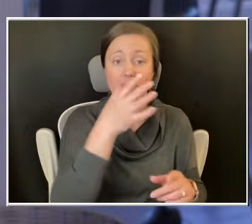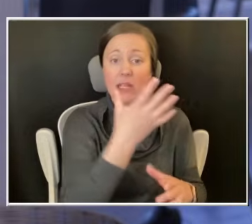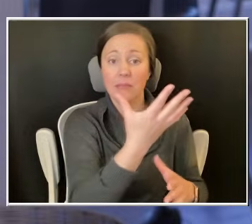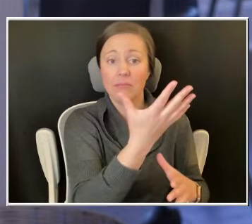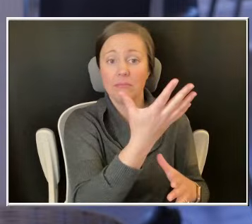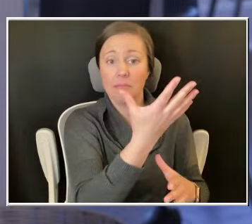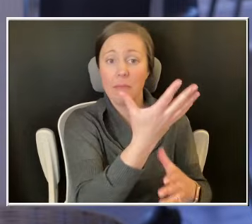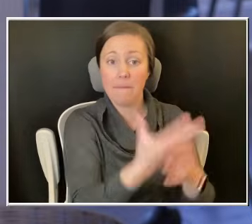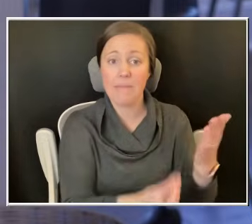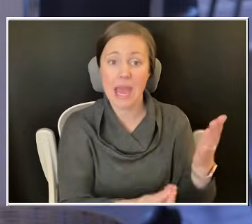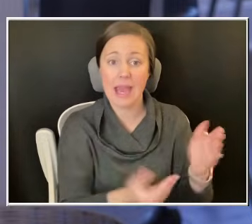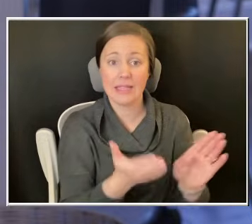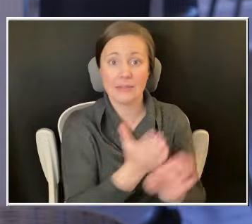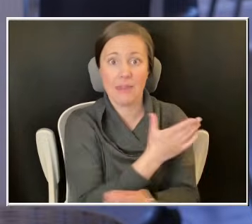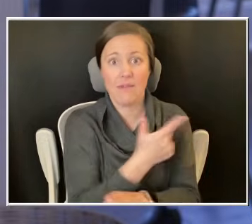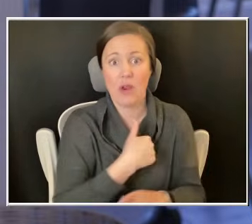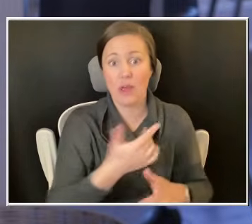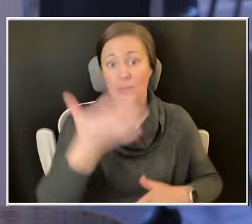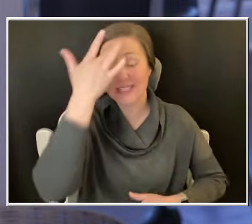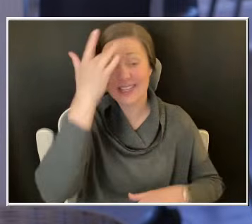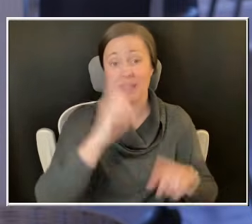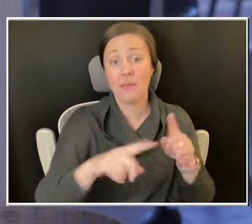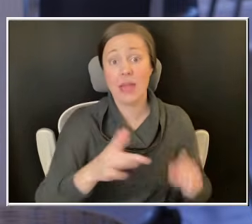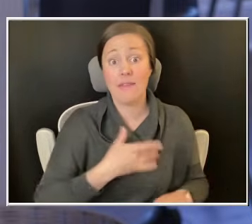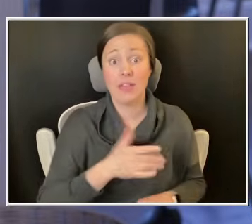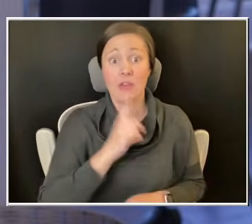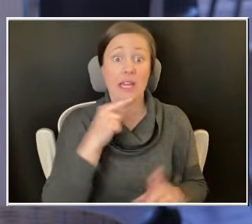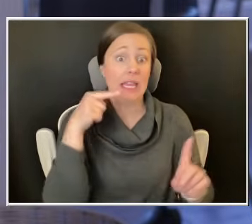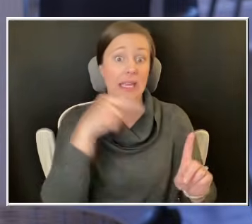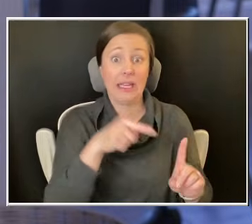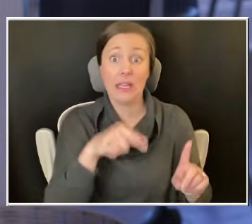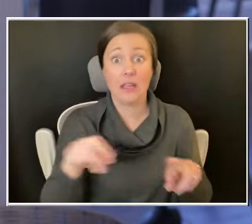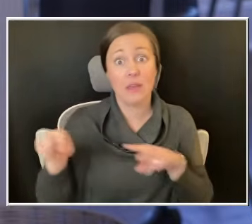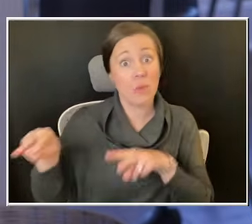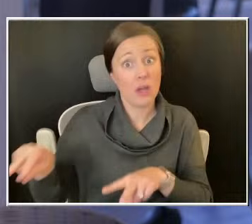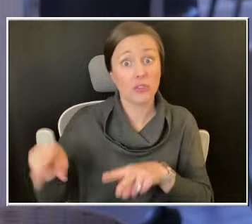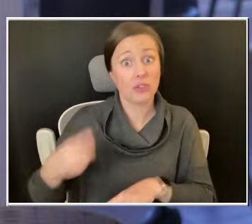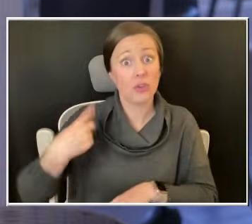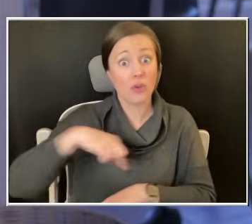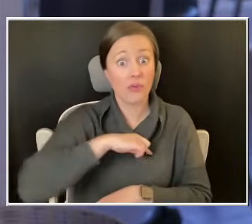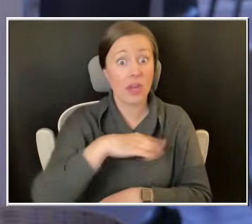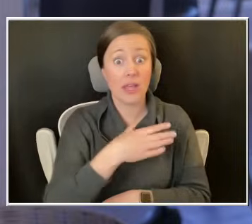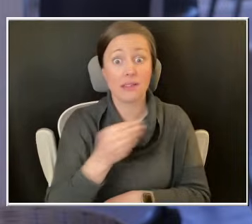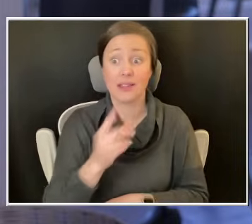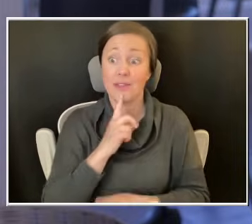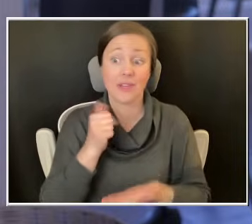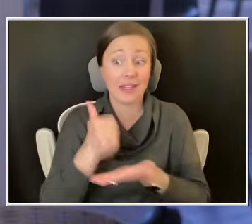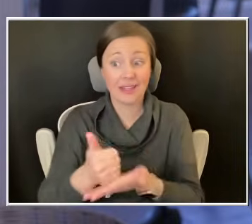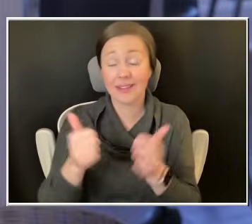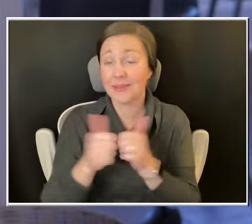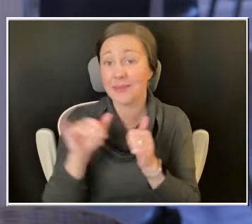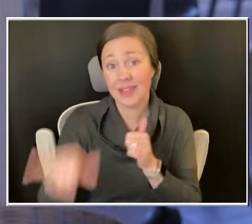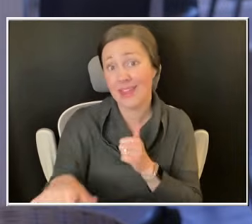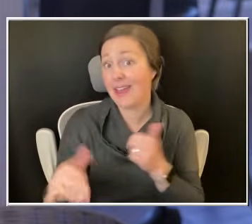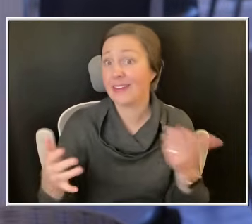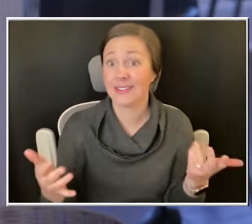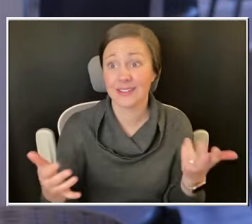before I got sick, but I feel like he really watches down on us and kind of helped out with this in a way.